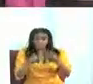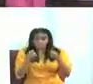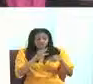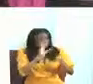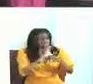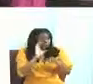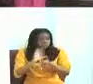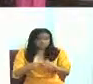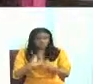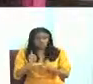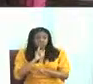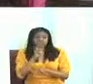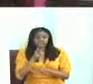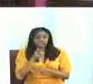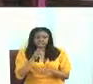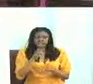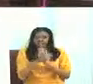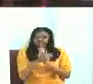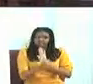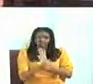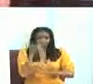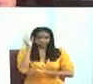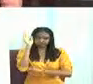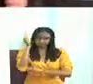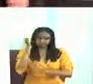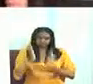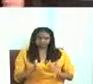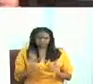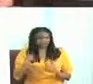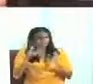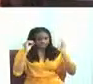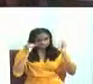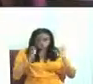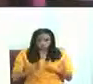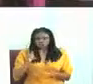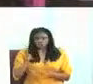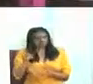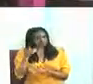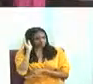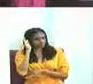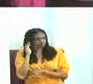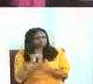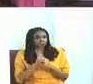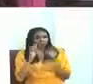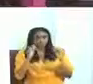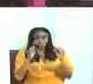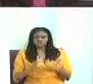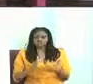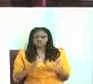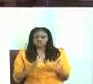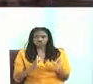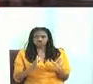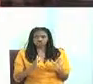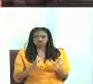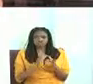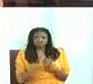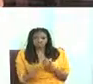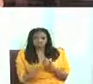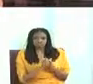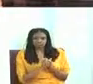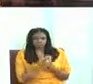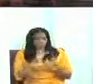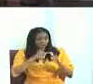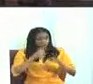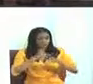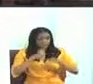She's a gifted speaker. She lectures. She's a professor, a teacher. In fact, one of the first times I talked